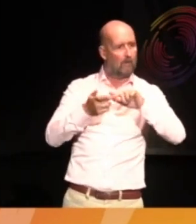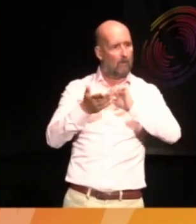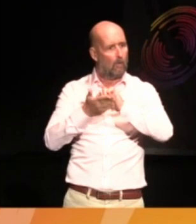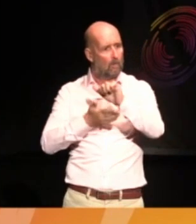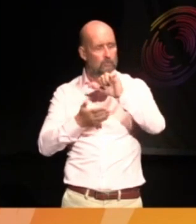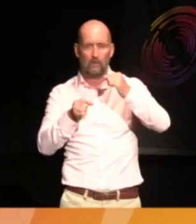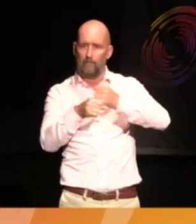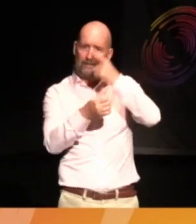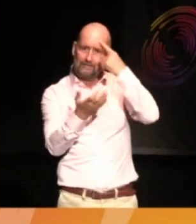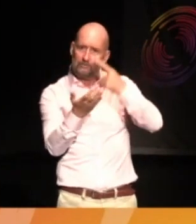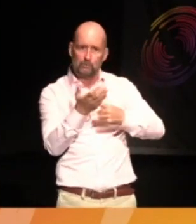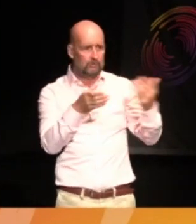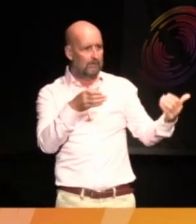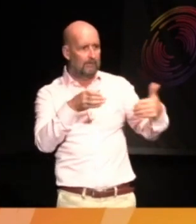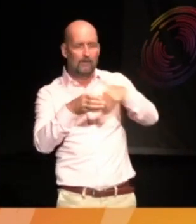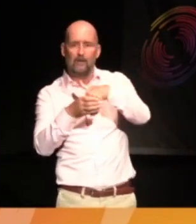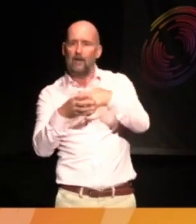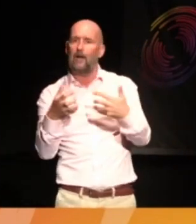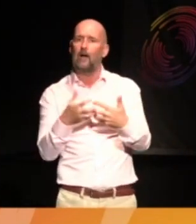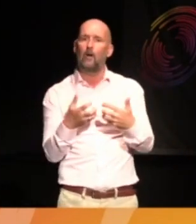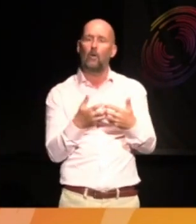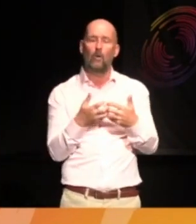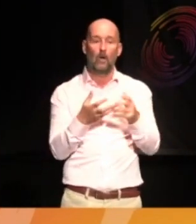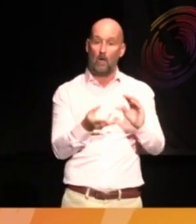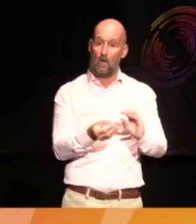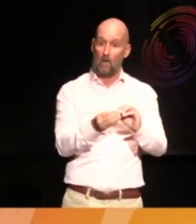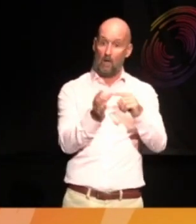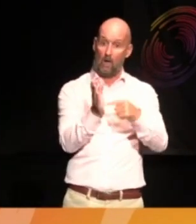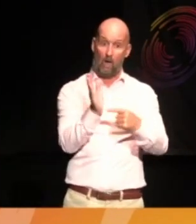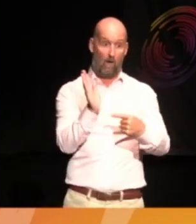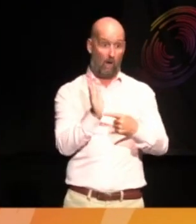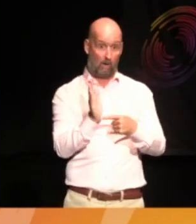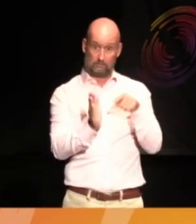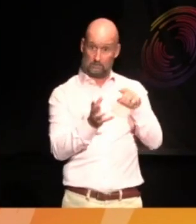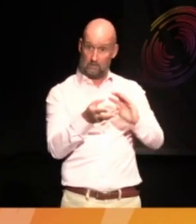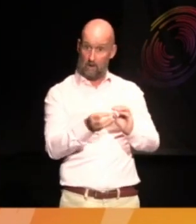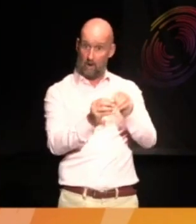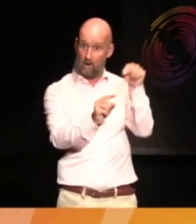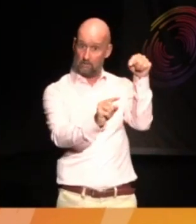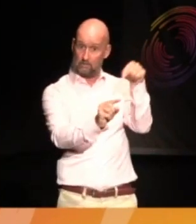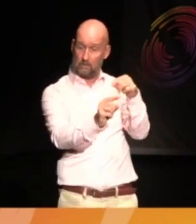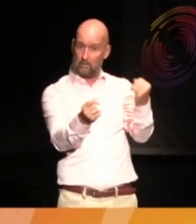decisions? What is the power of art for people to be seen and for others